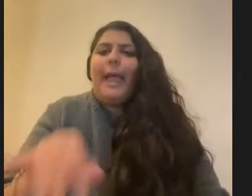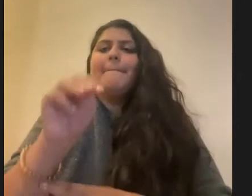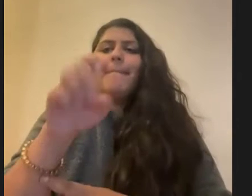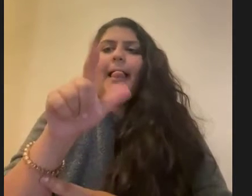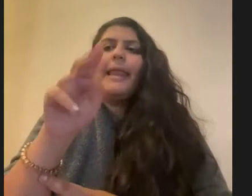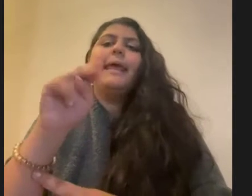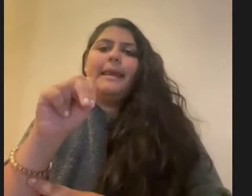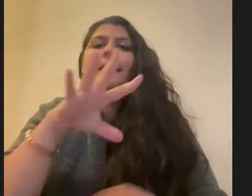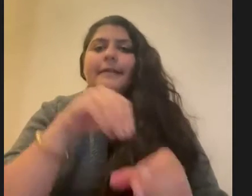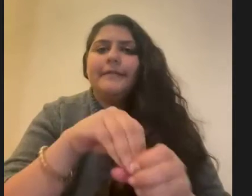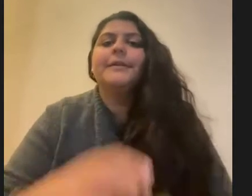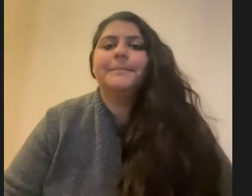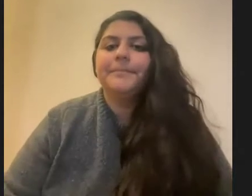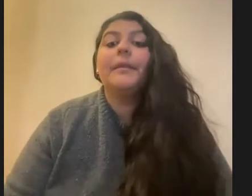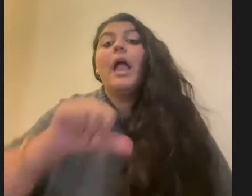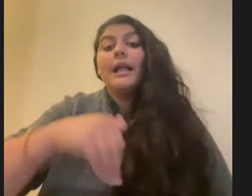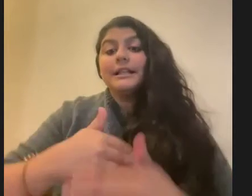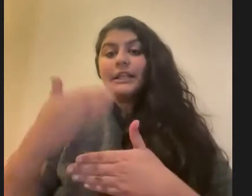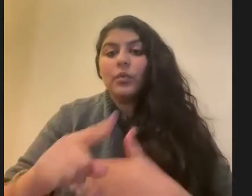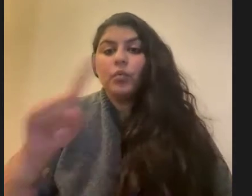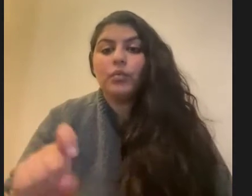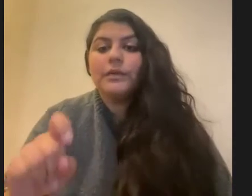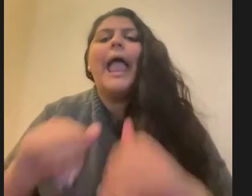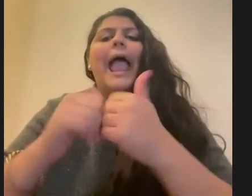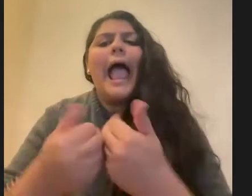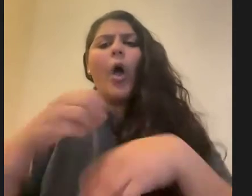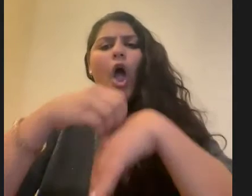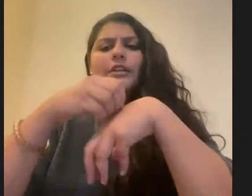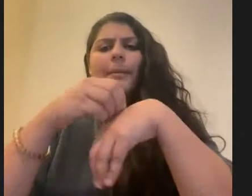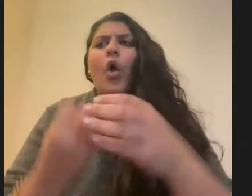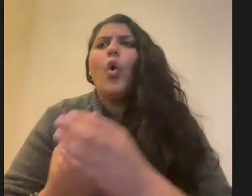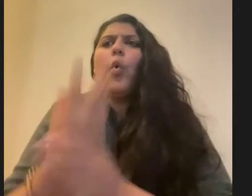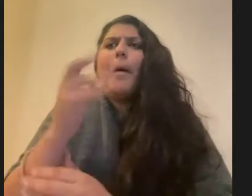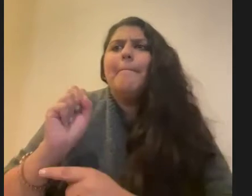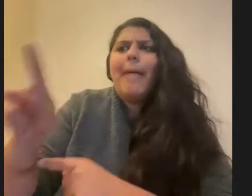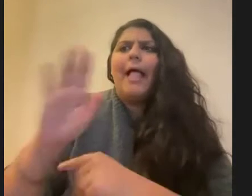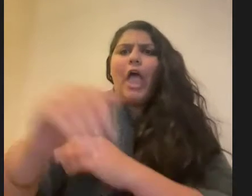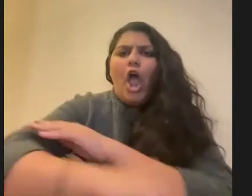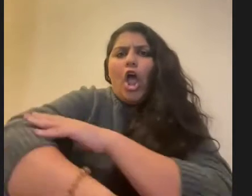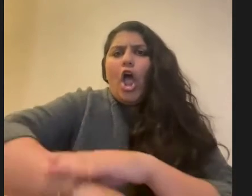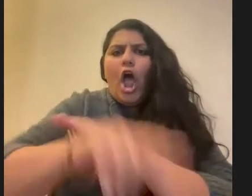question. How do octopuses regrow their arms?